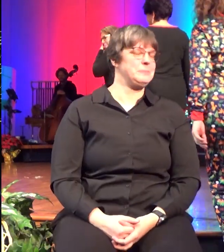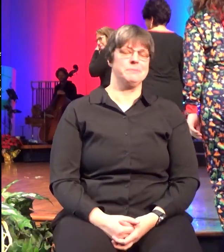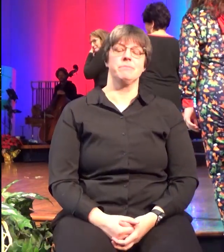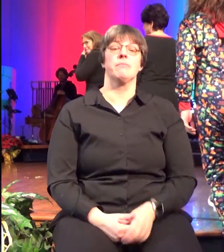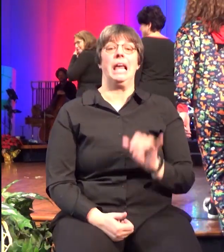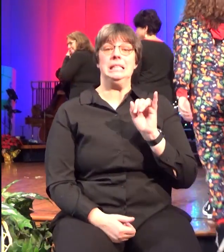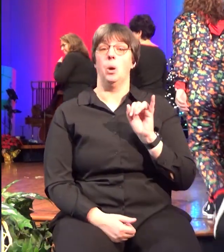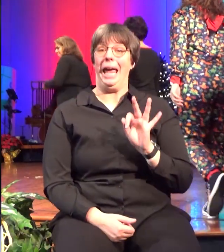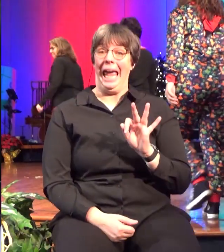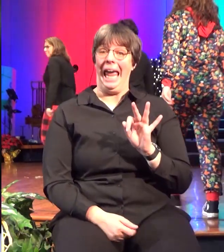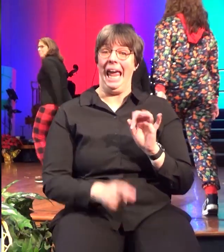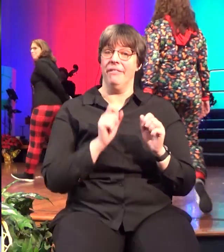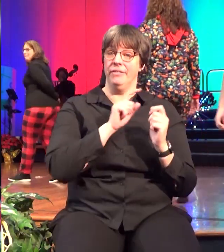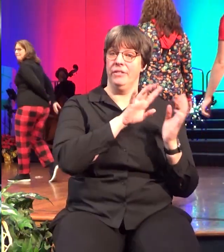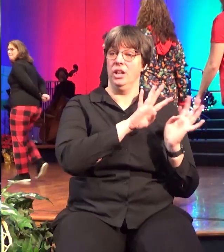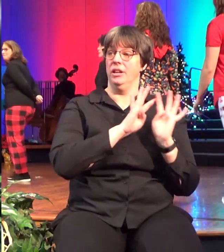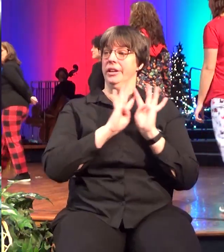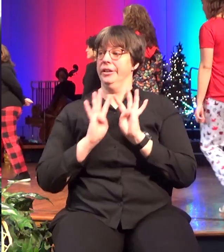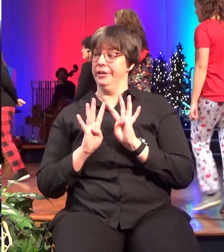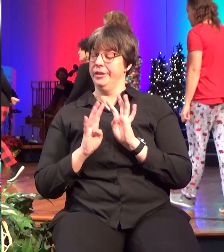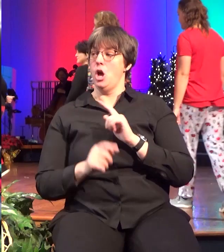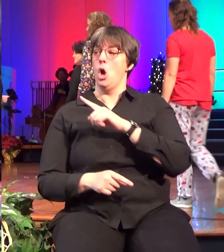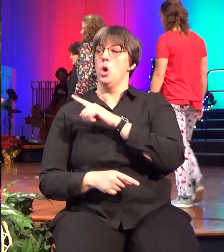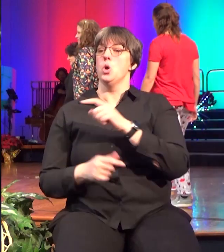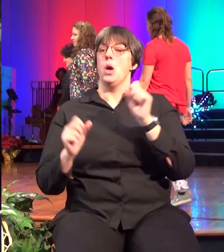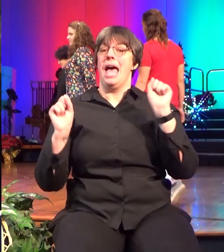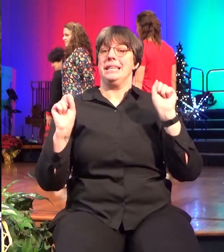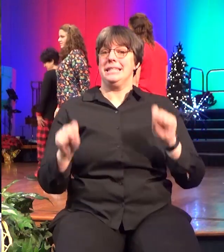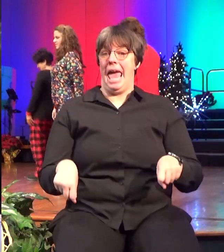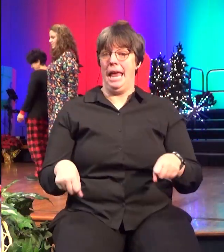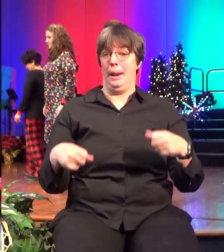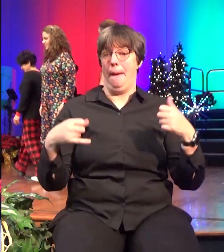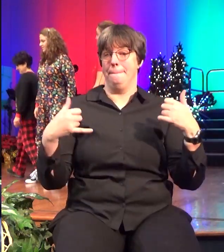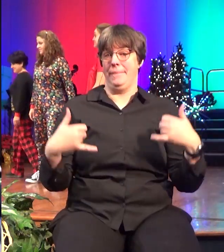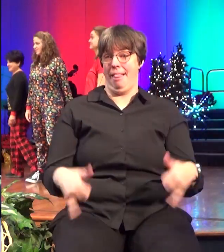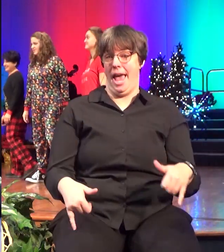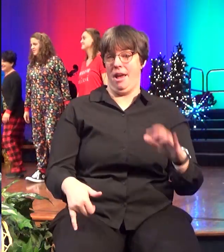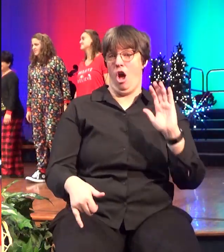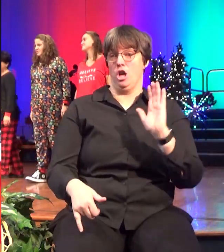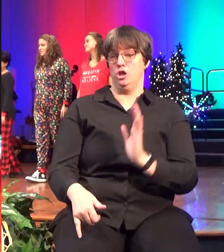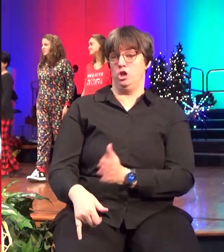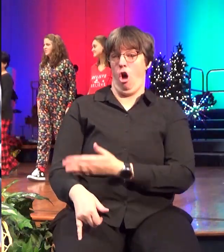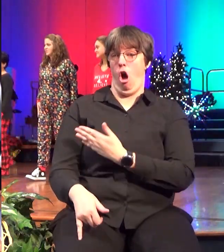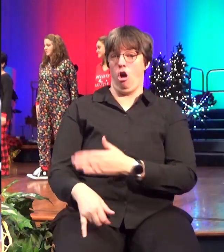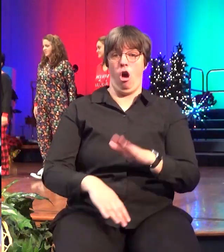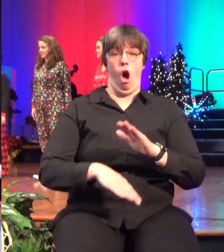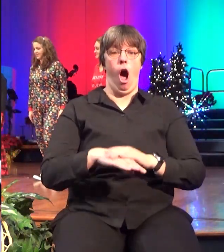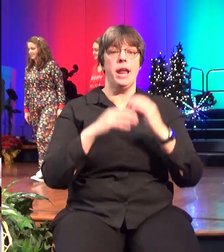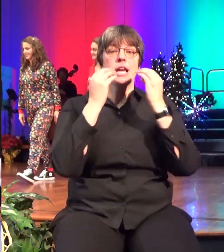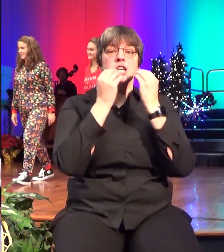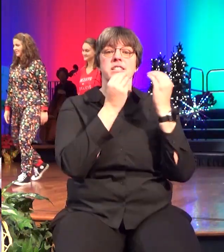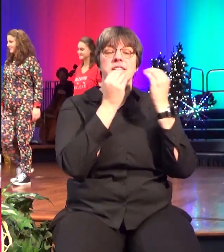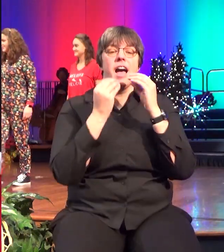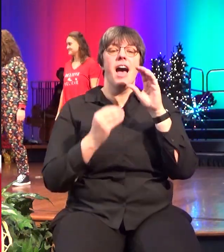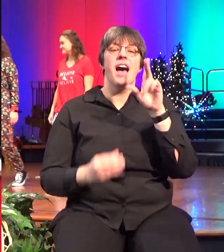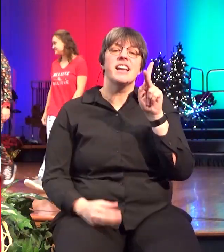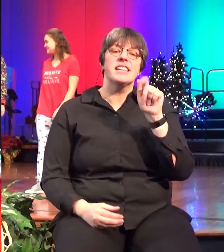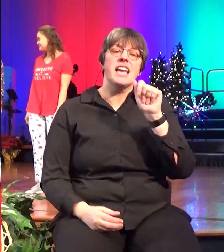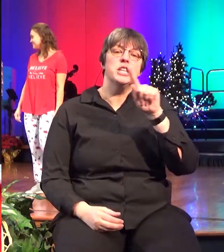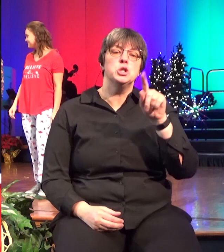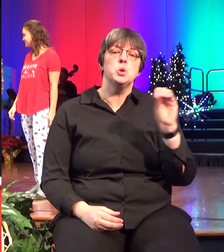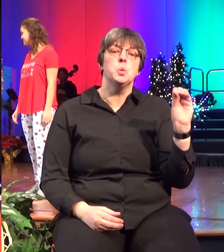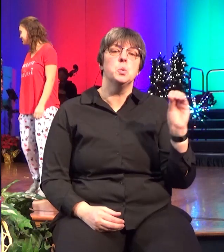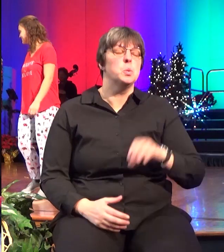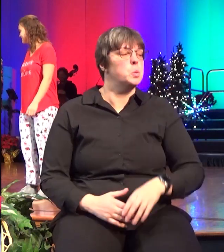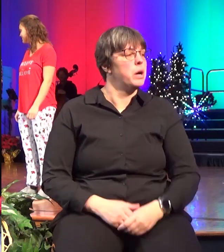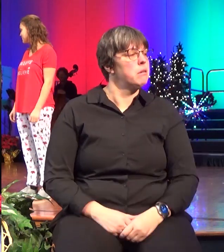If all of you could maybe play a song for me on a kazoo. Come forward. Yes, one